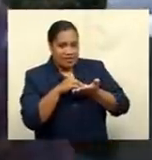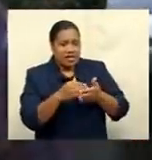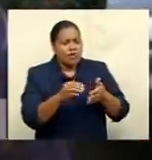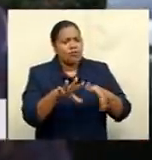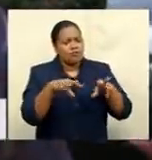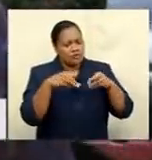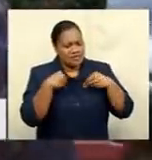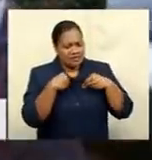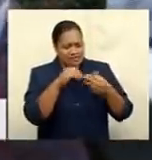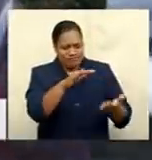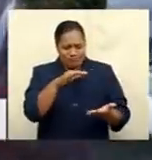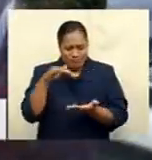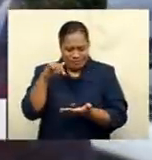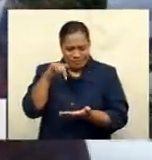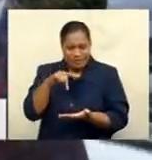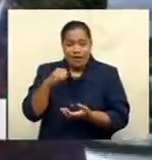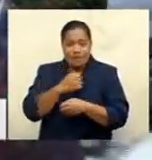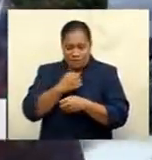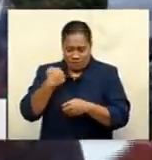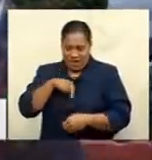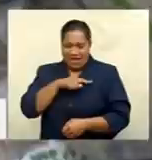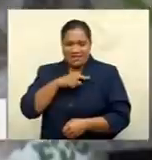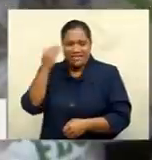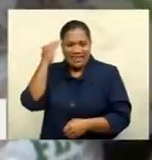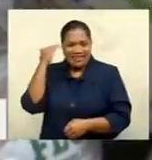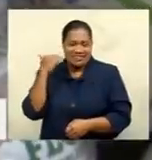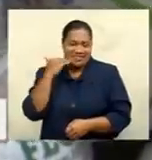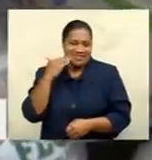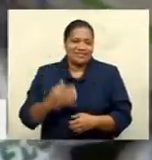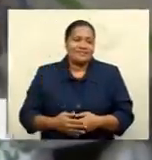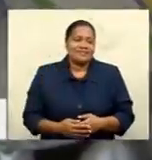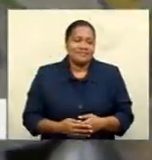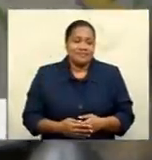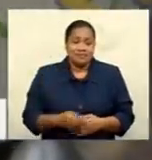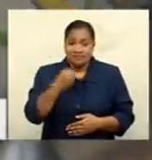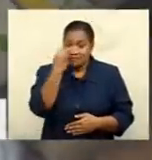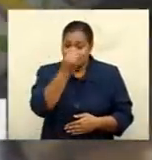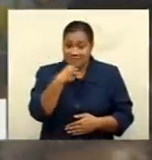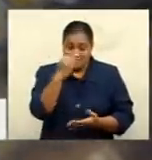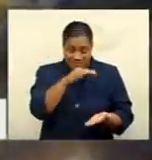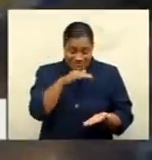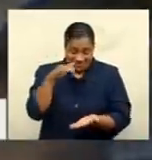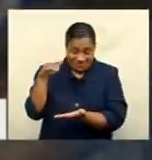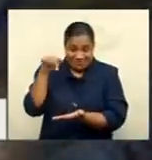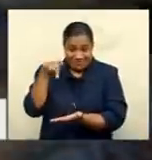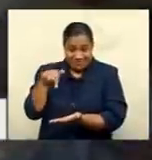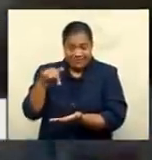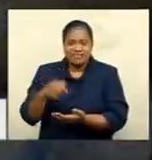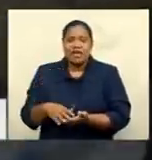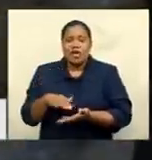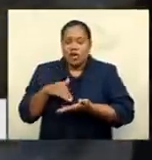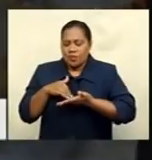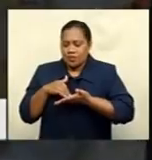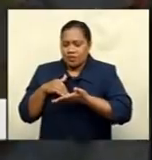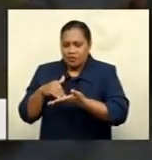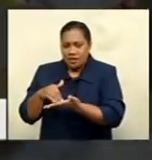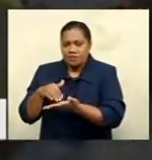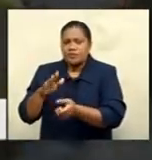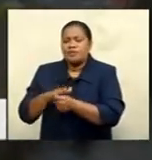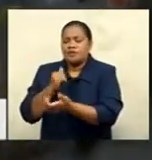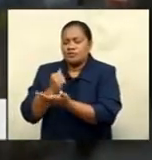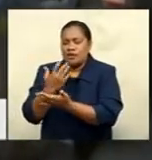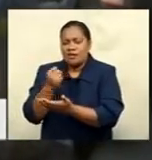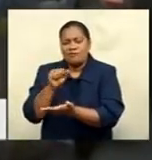that much-needed item for us ladies. These food packs consist of necessities that will ensure a decent meal for